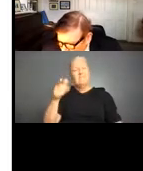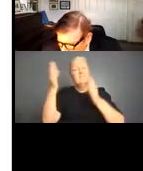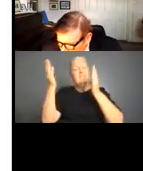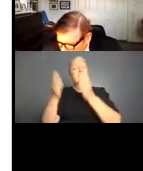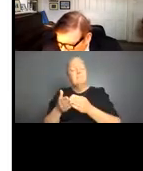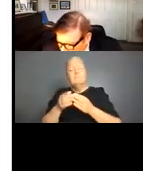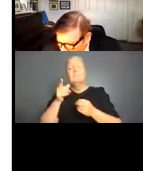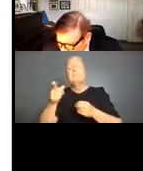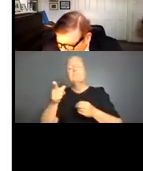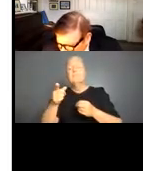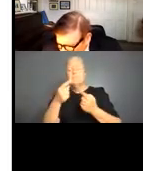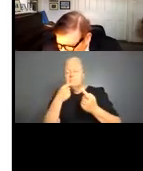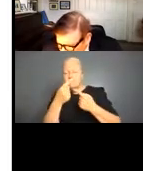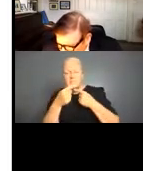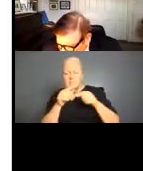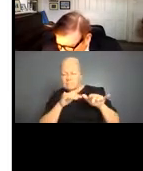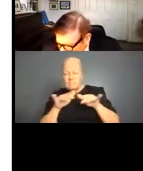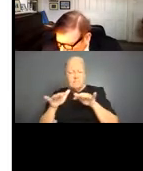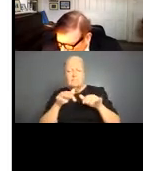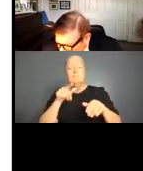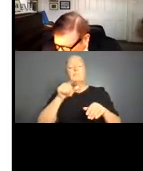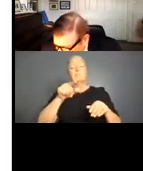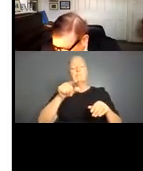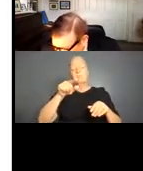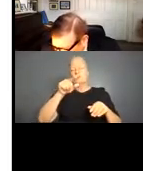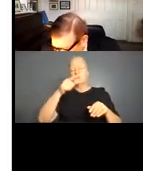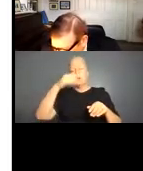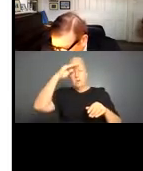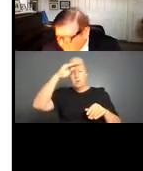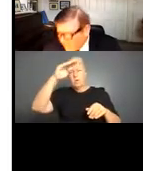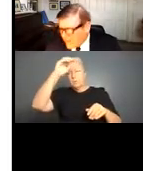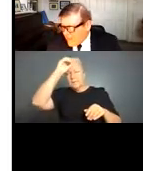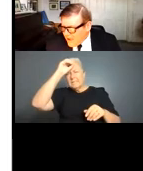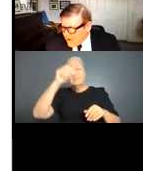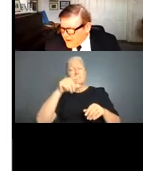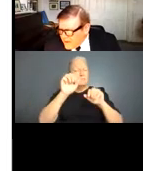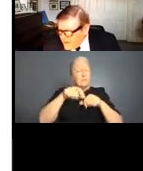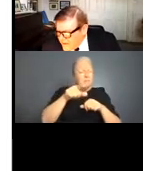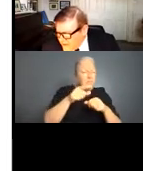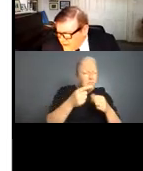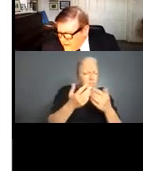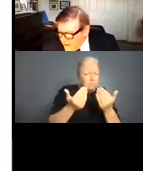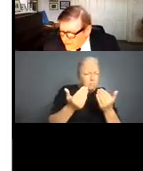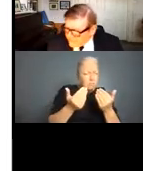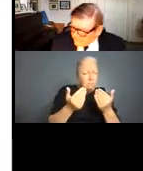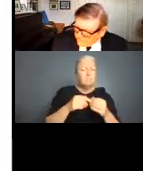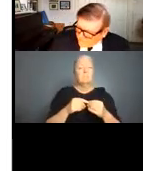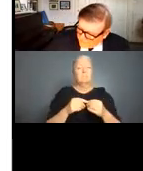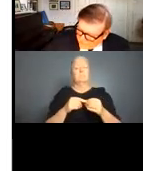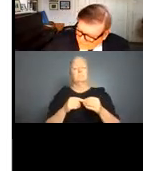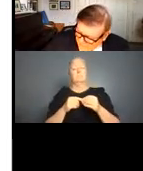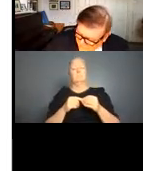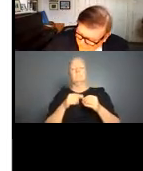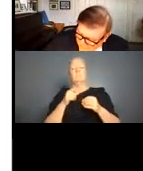insensitivity? Was that particularly to deaf people, or what was that? It was in relation to deaf